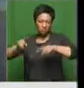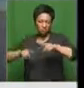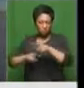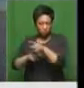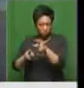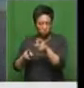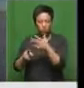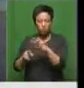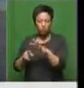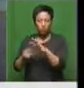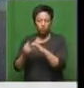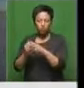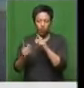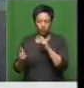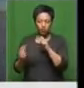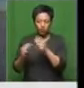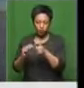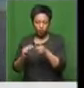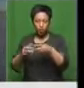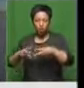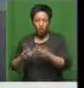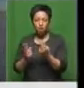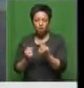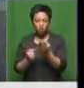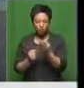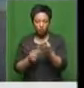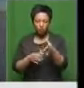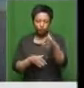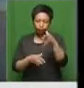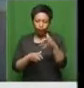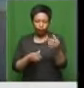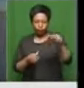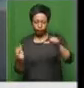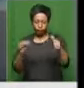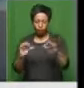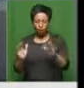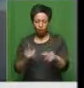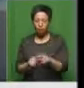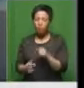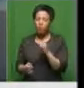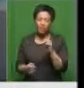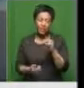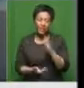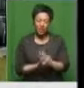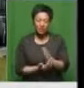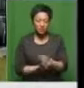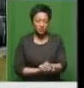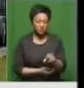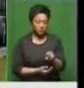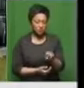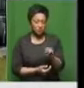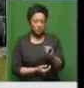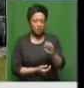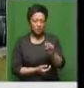to adapt to this new way of packaging? Yes, certainly, Simpiwe. So, with this really launching at the beginning of